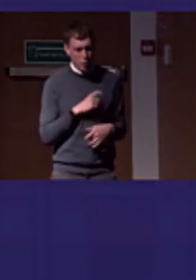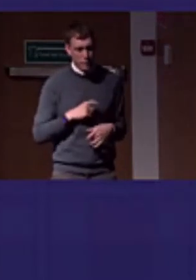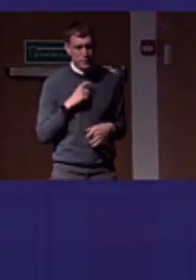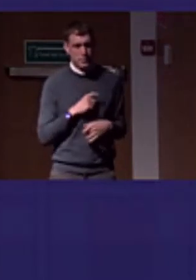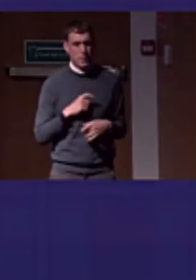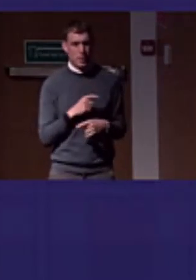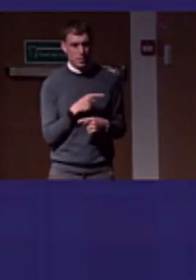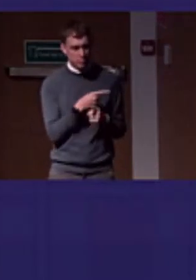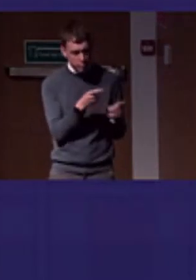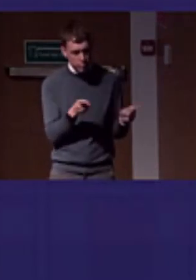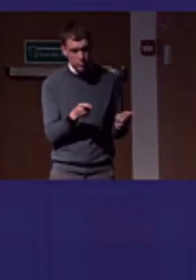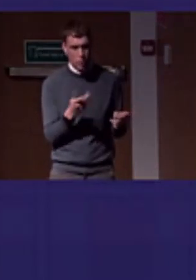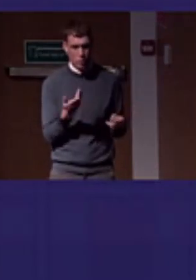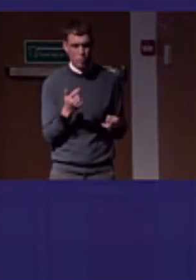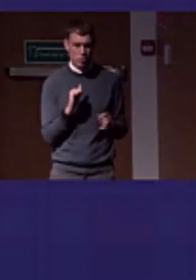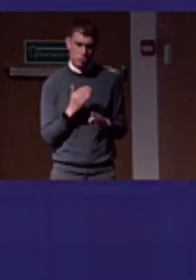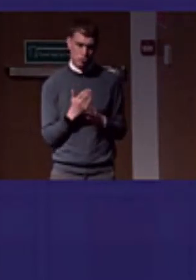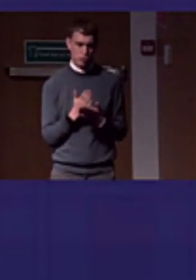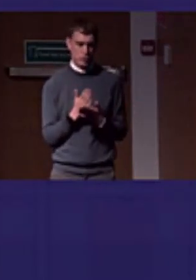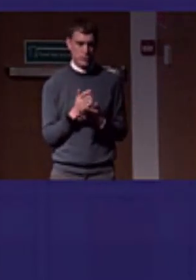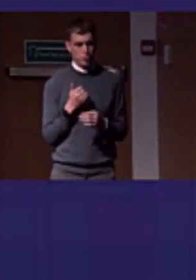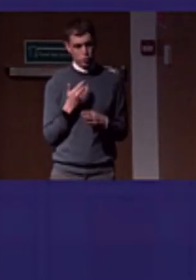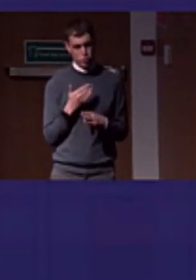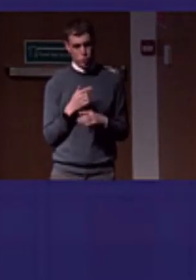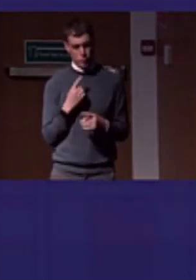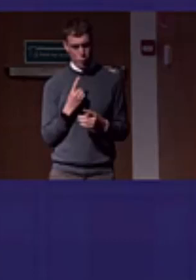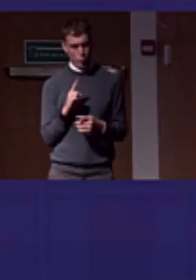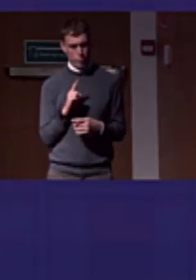comfortable to. That is okay. Your job is to offer, is to open the door.